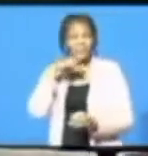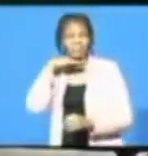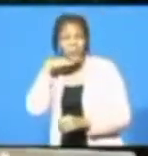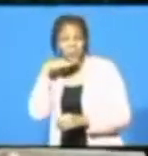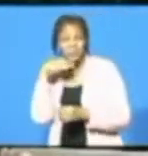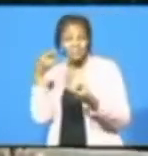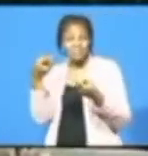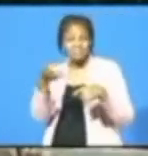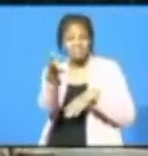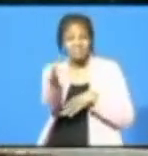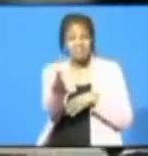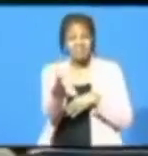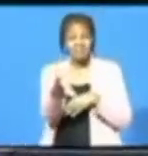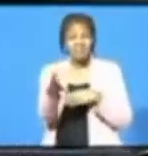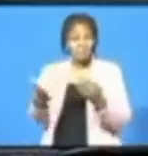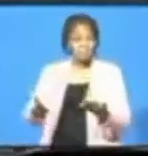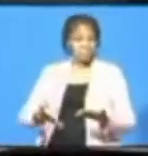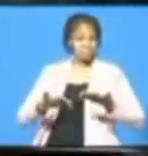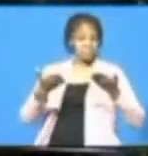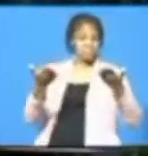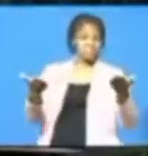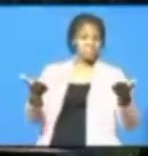has been presented.